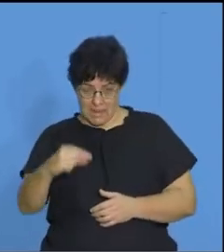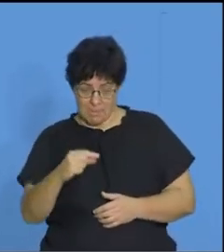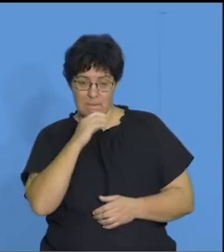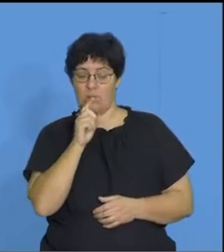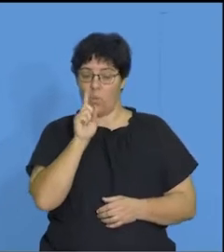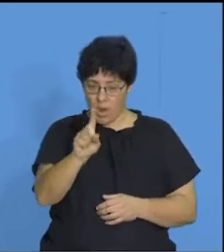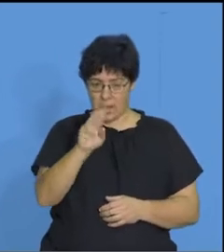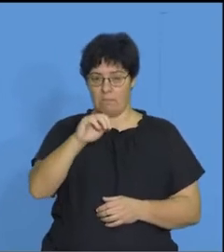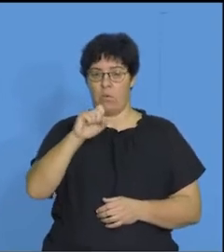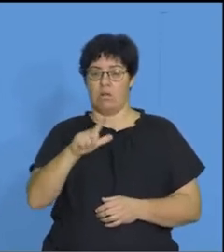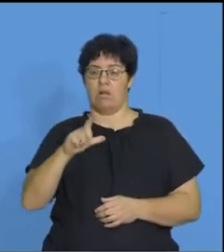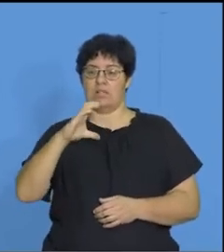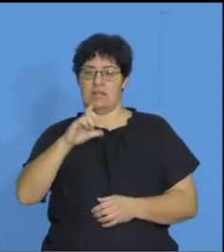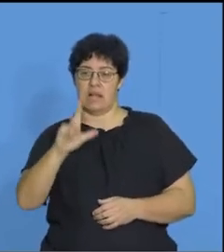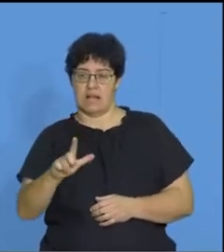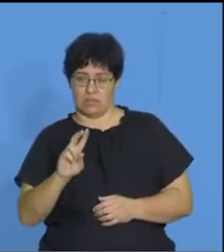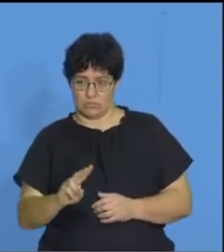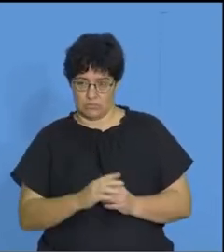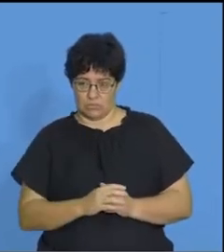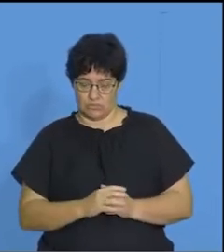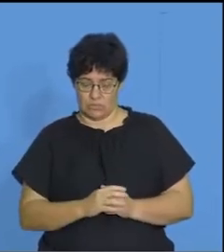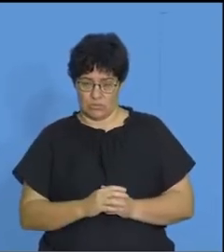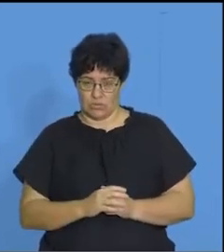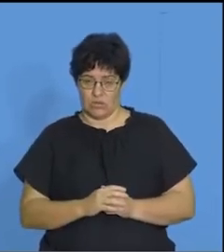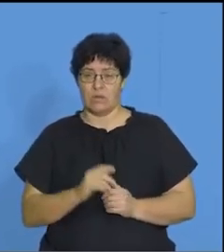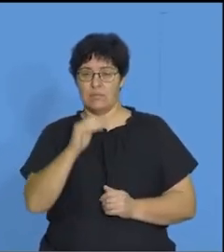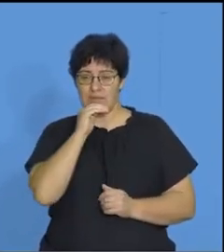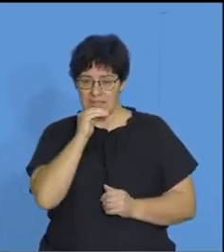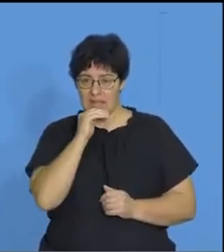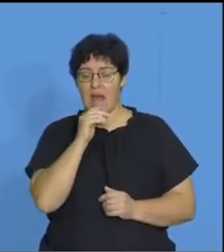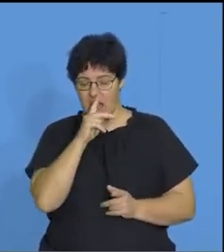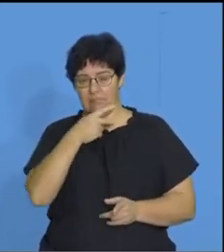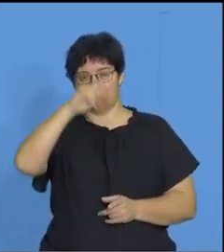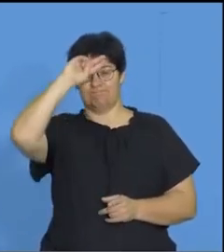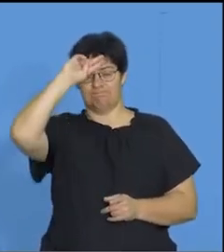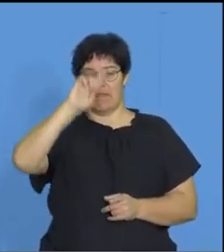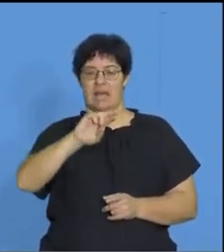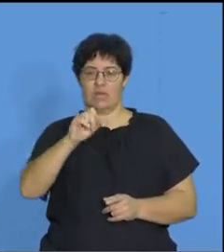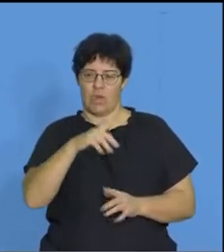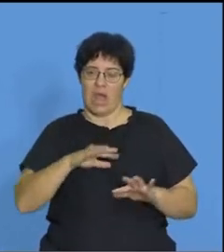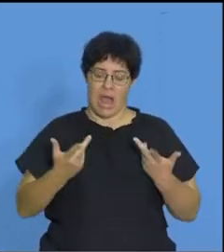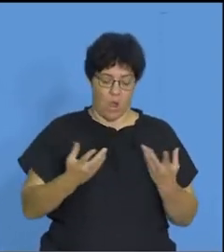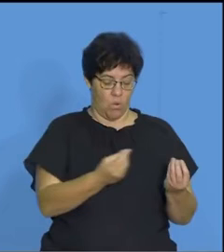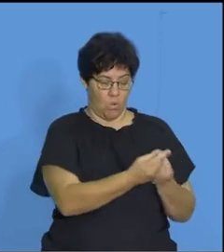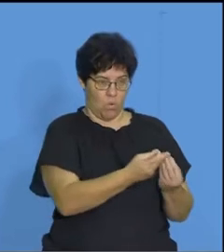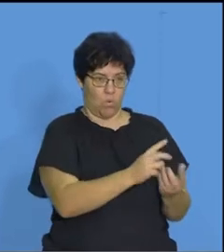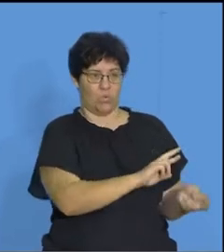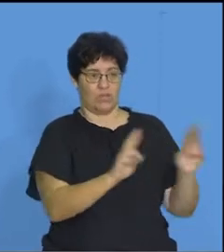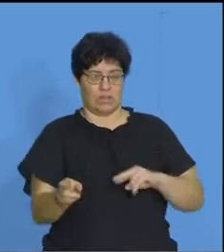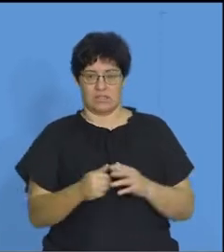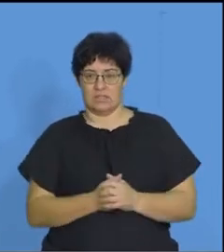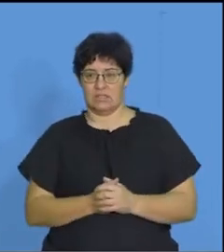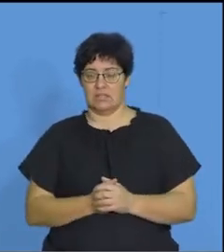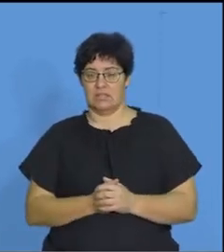of chlorine, and so on. So this is the interpretation of the stoichiometric ratio in which substances react. Okay, so